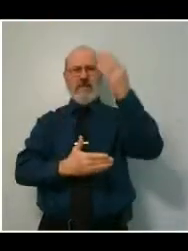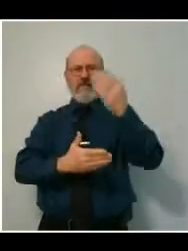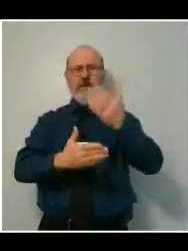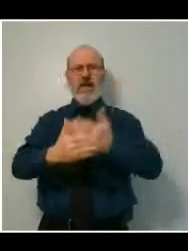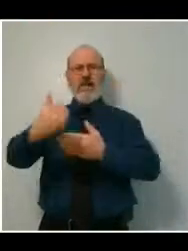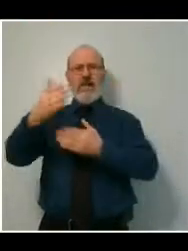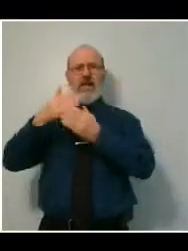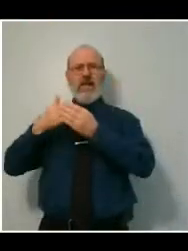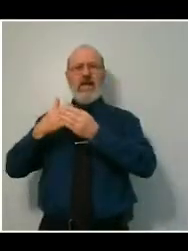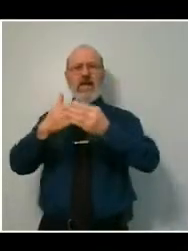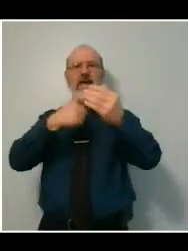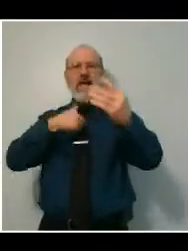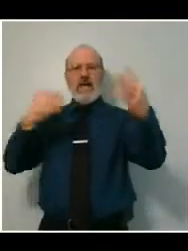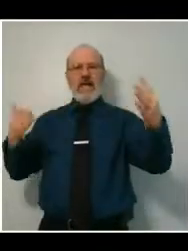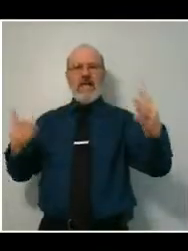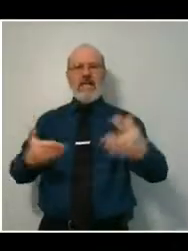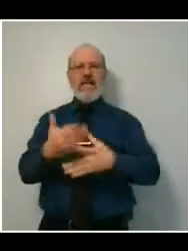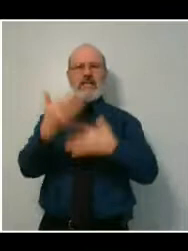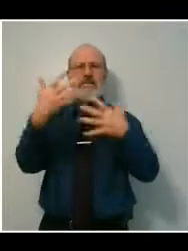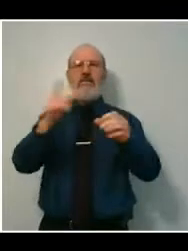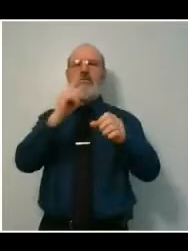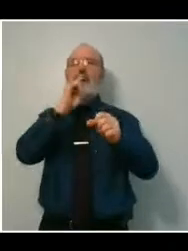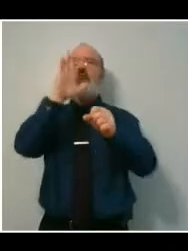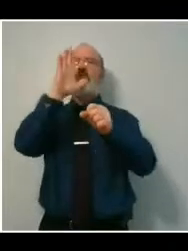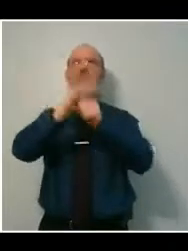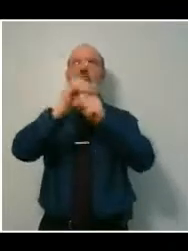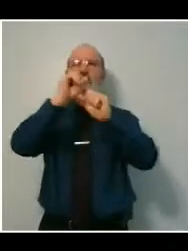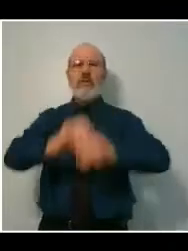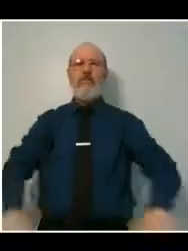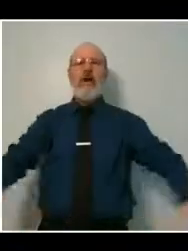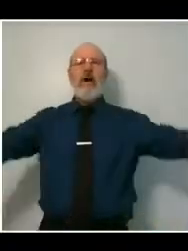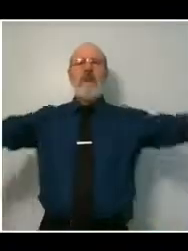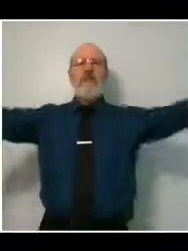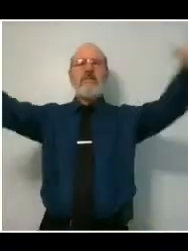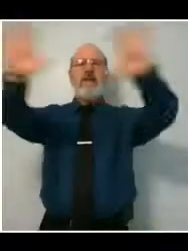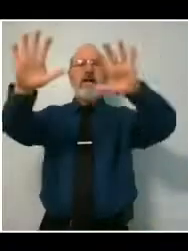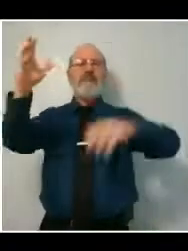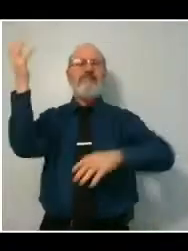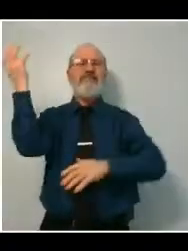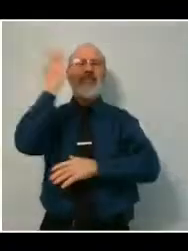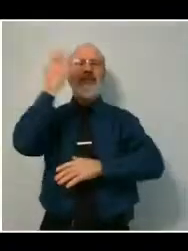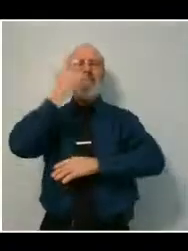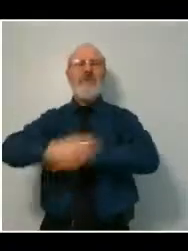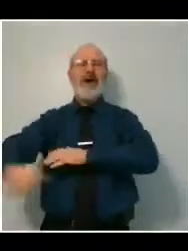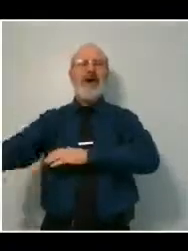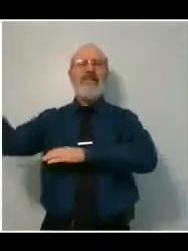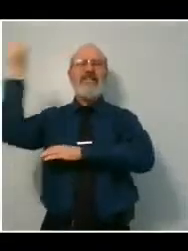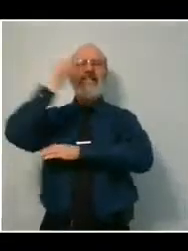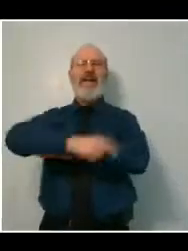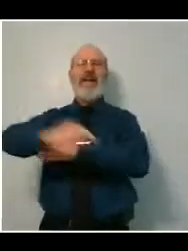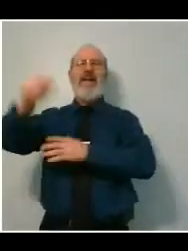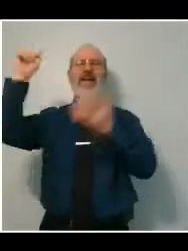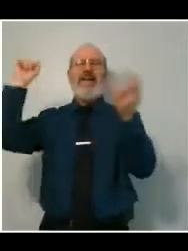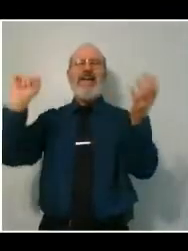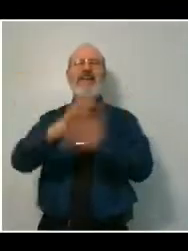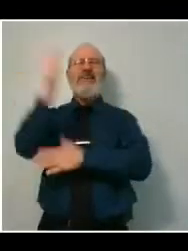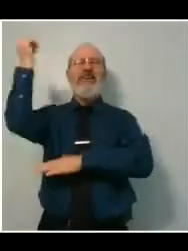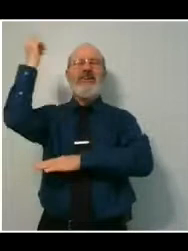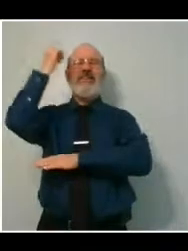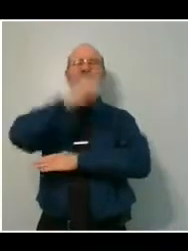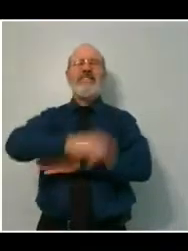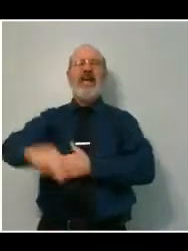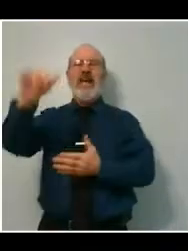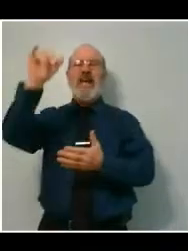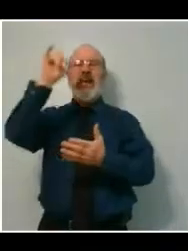the hand and leads me through the promised land, what a day, glorious